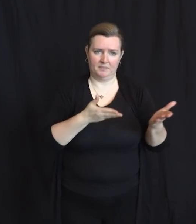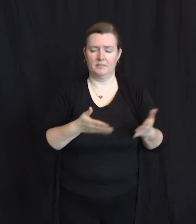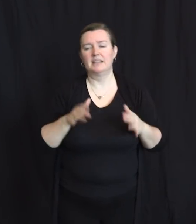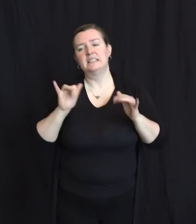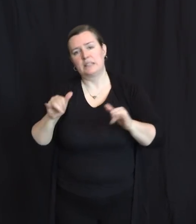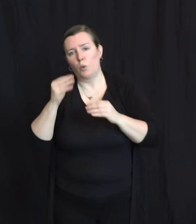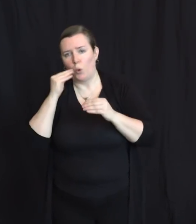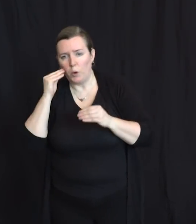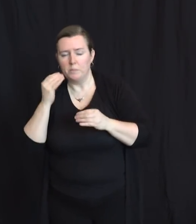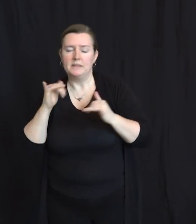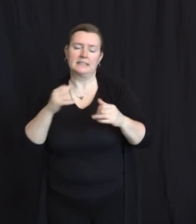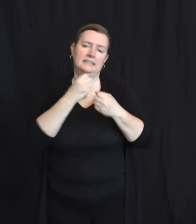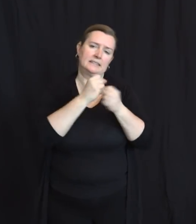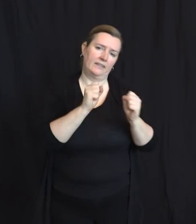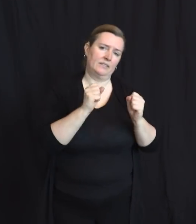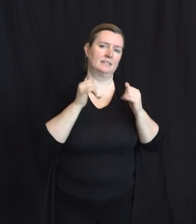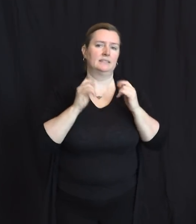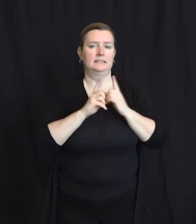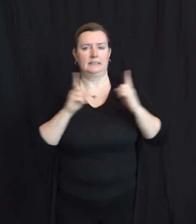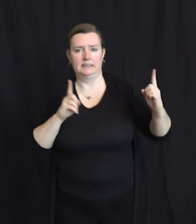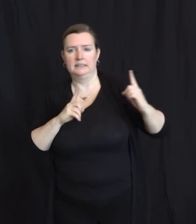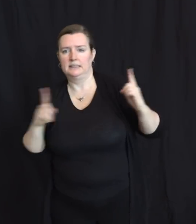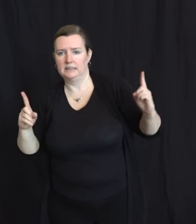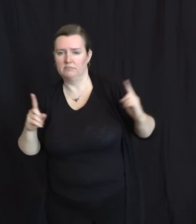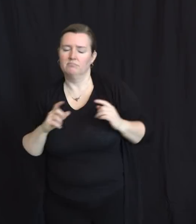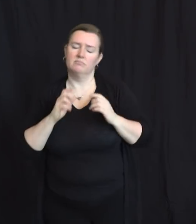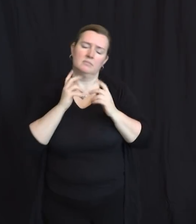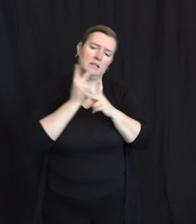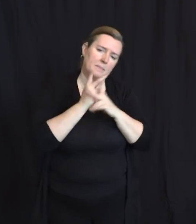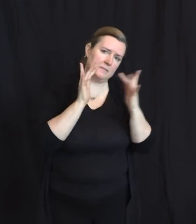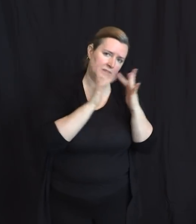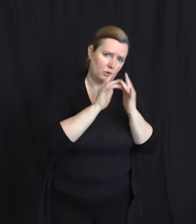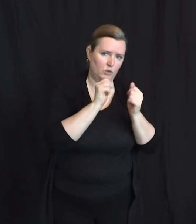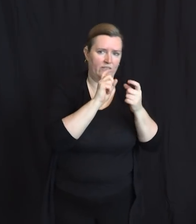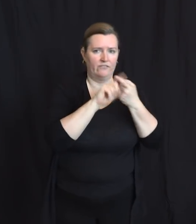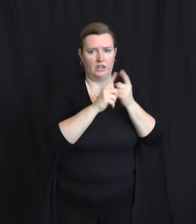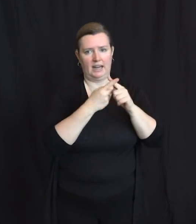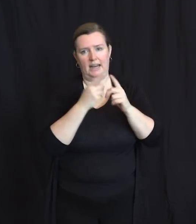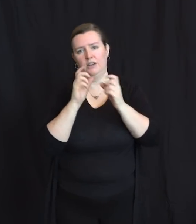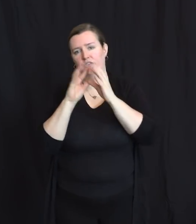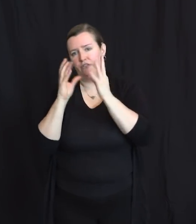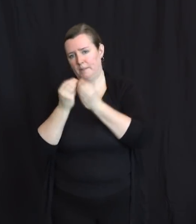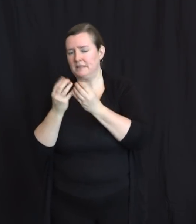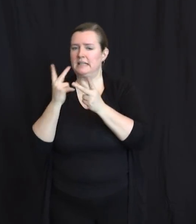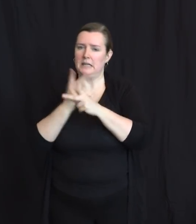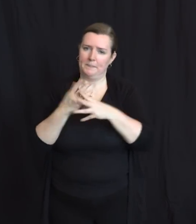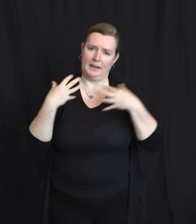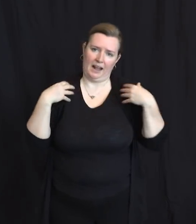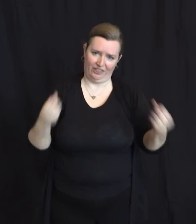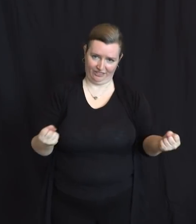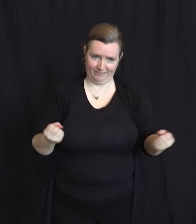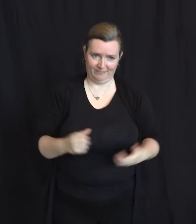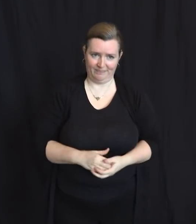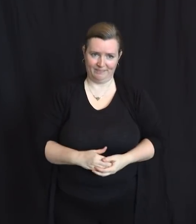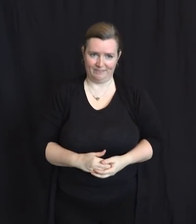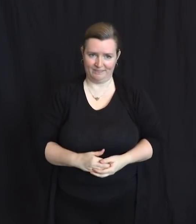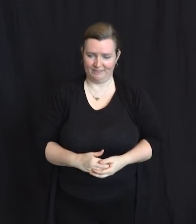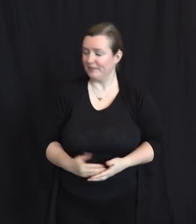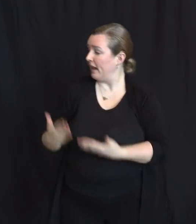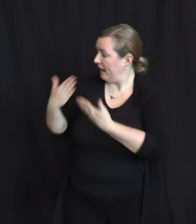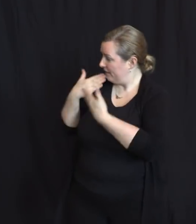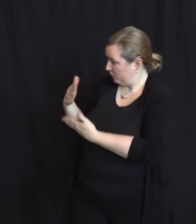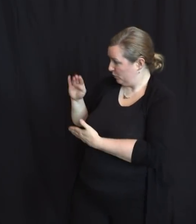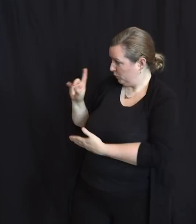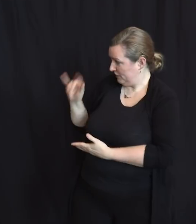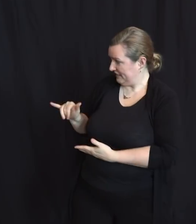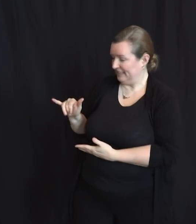distancing. Stay connected, stay safe, and stay healthy. Thank you. Judy, thank you for that update and